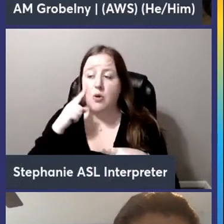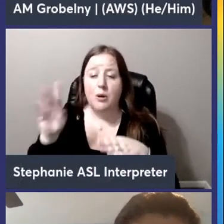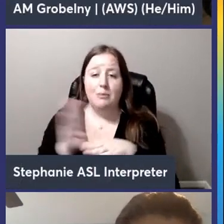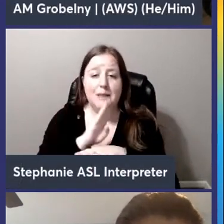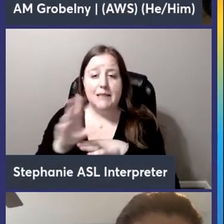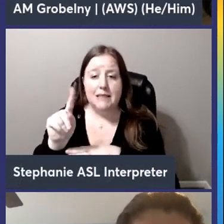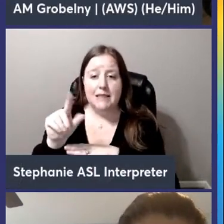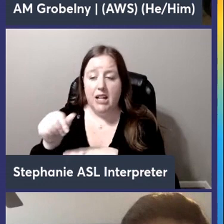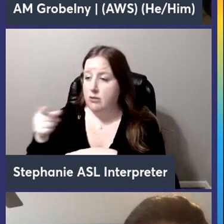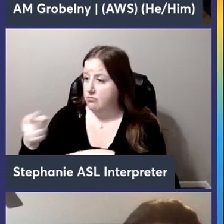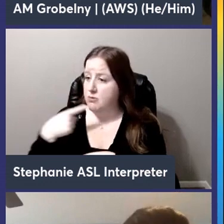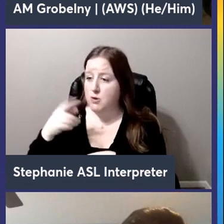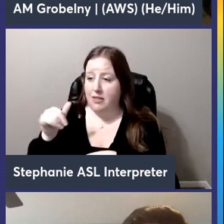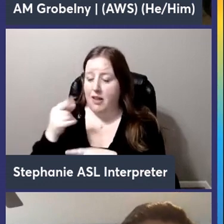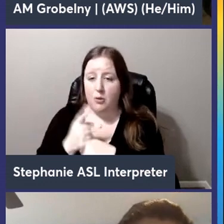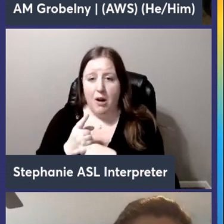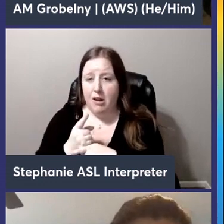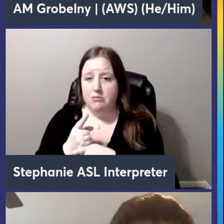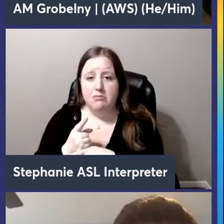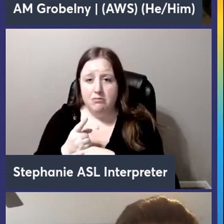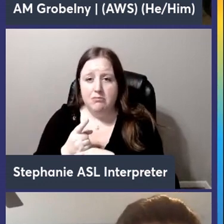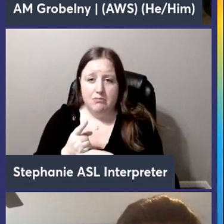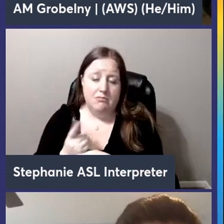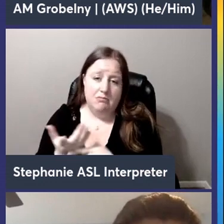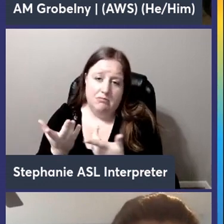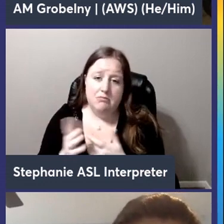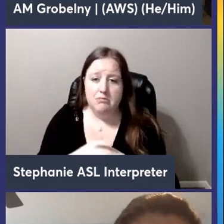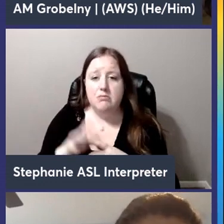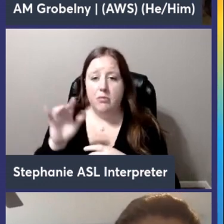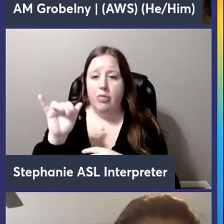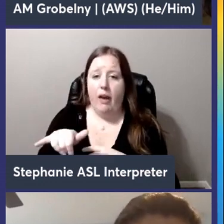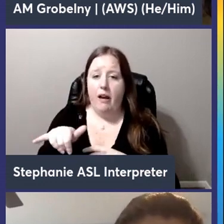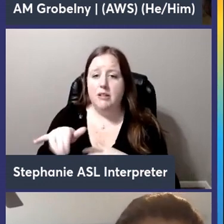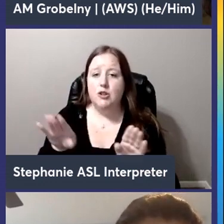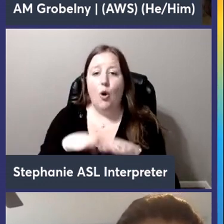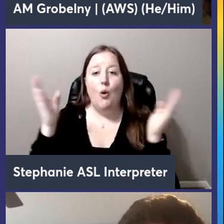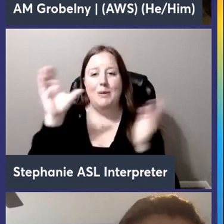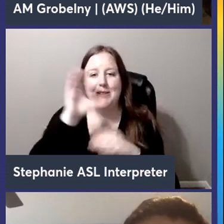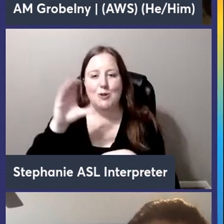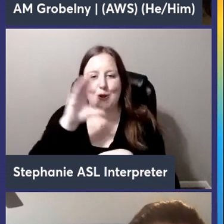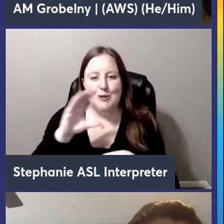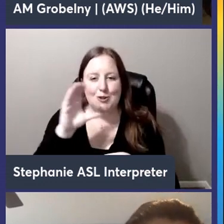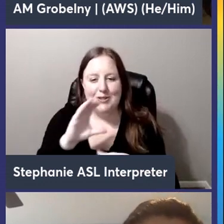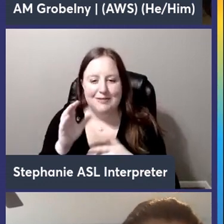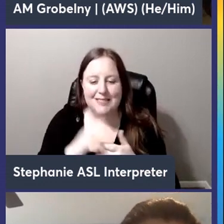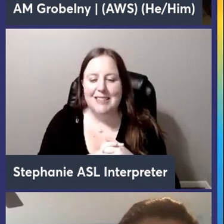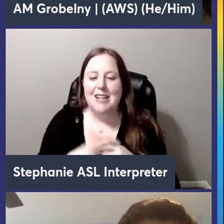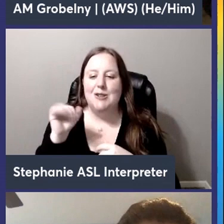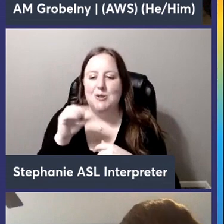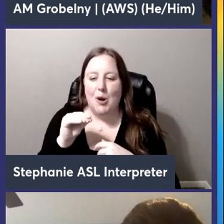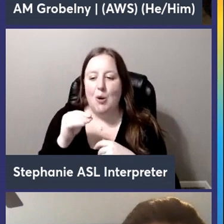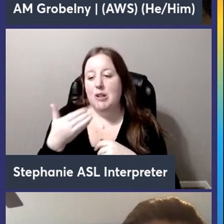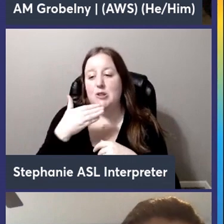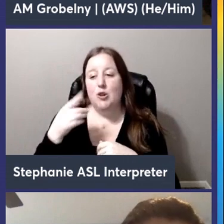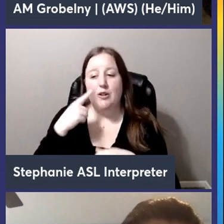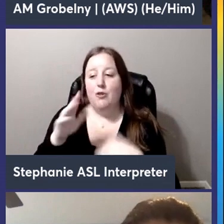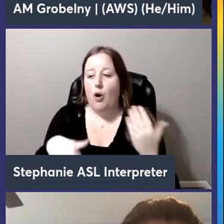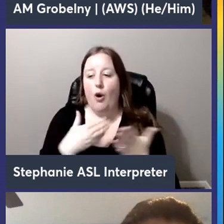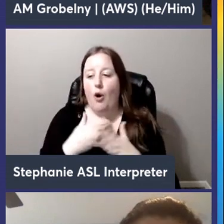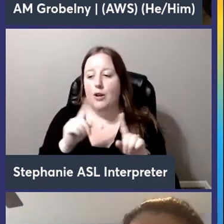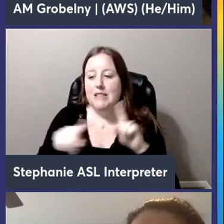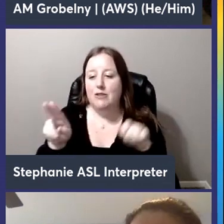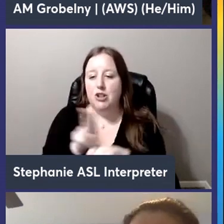already covered it. I love the answer. You know, it's OpenSearch, right? Open for all these different use